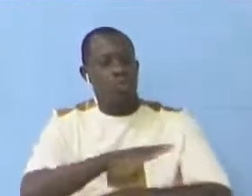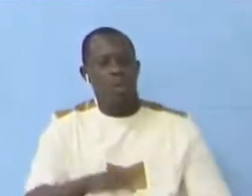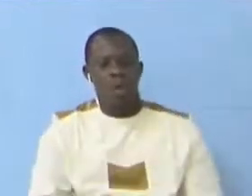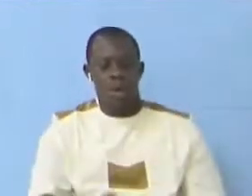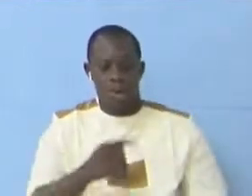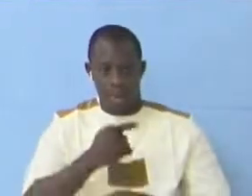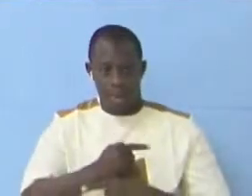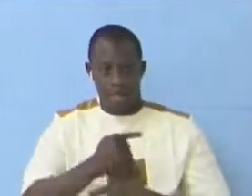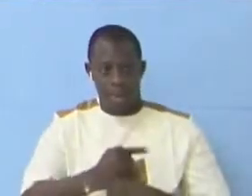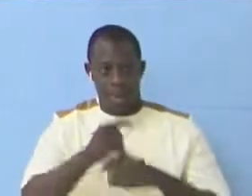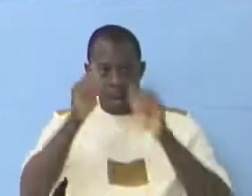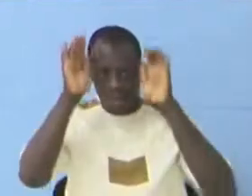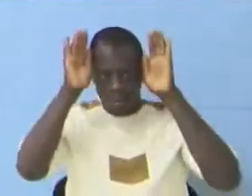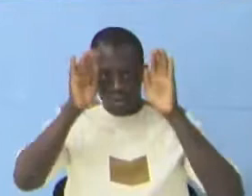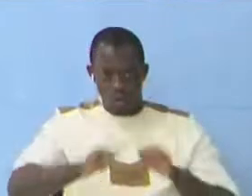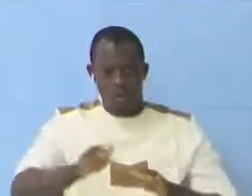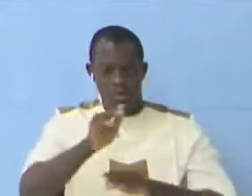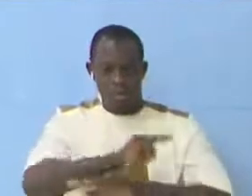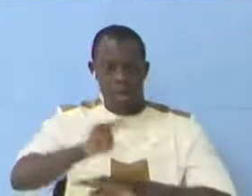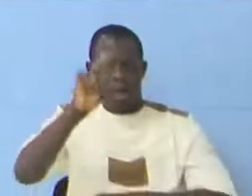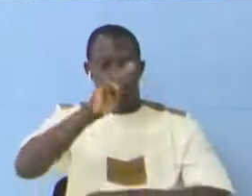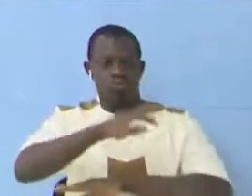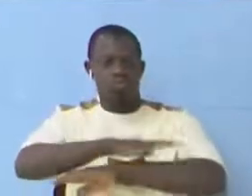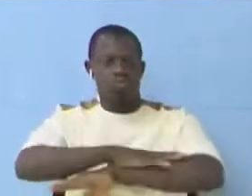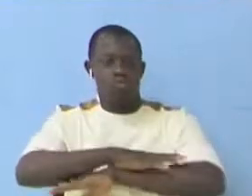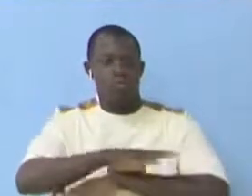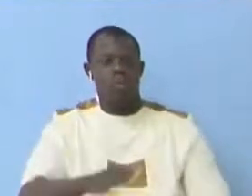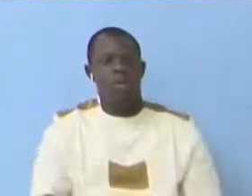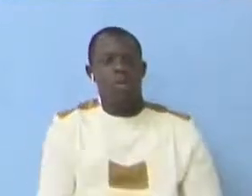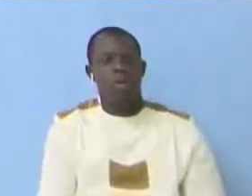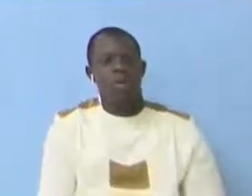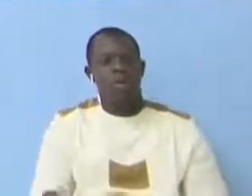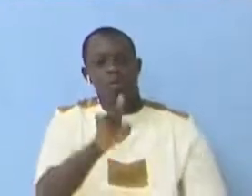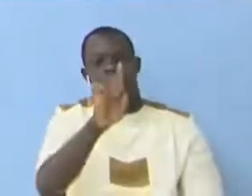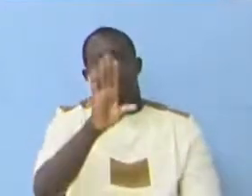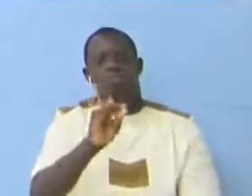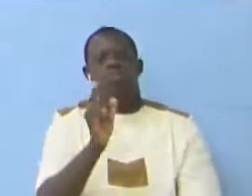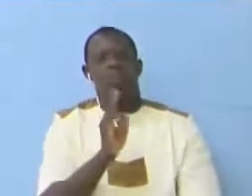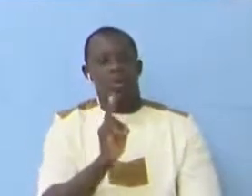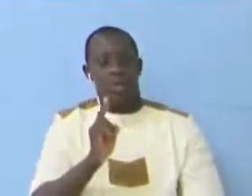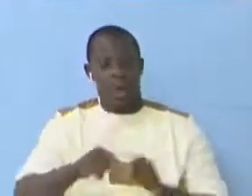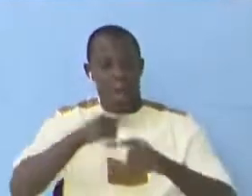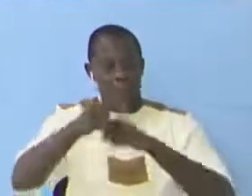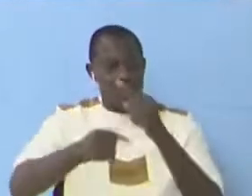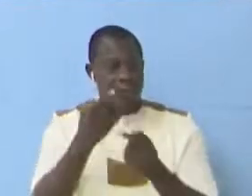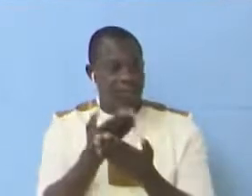Gambia Muslim High School. Gambia Muslim High School. What did you do after that?